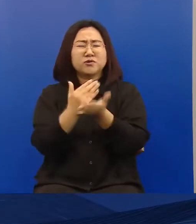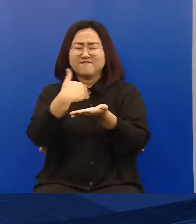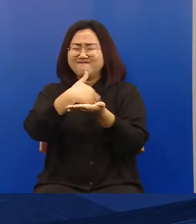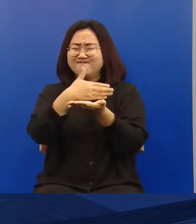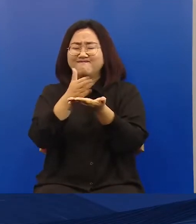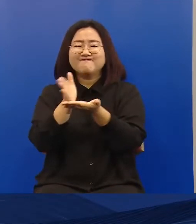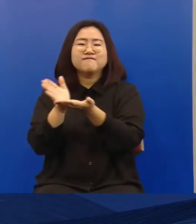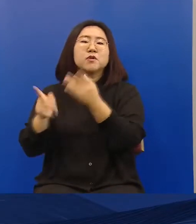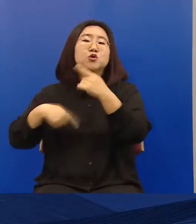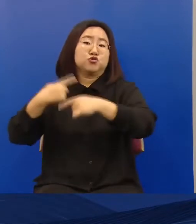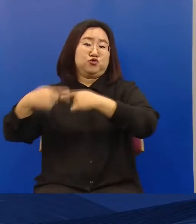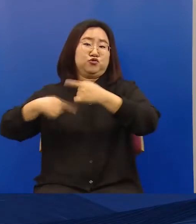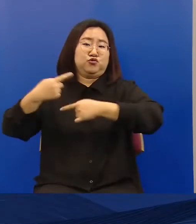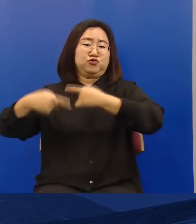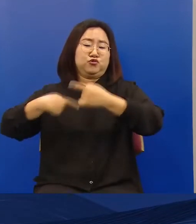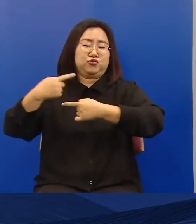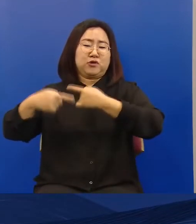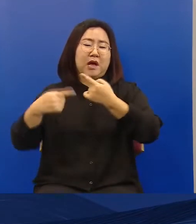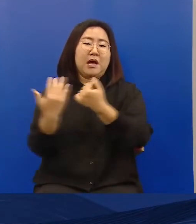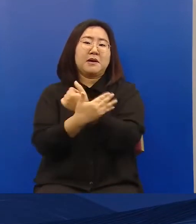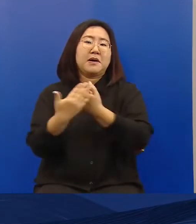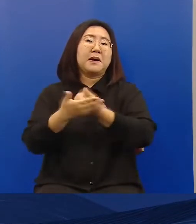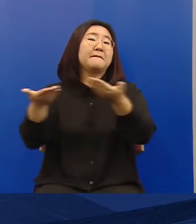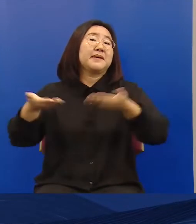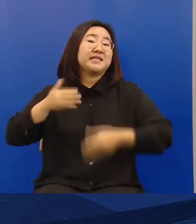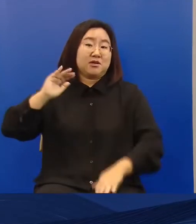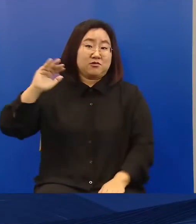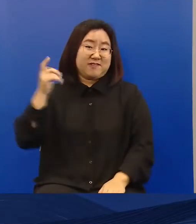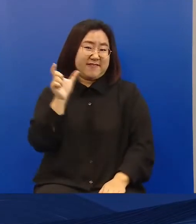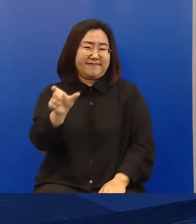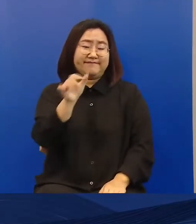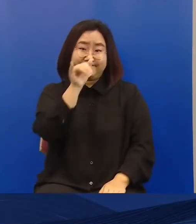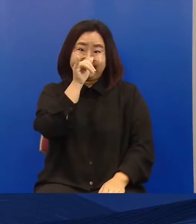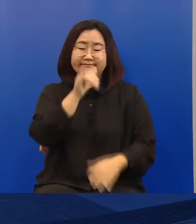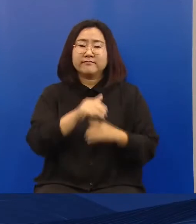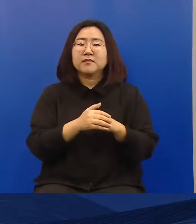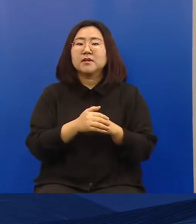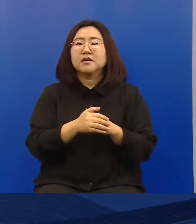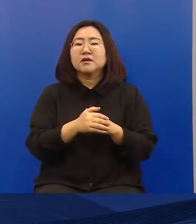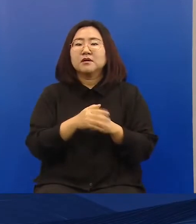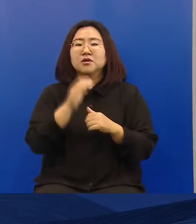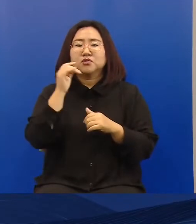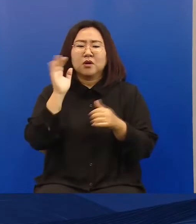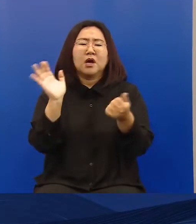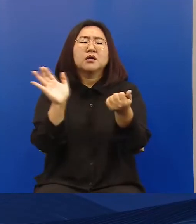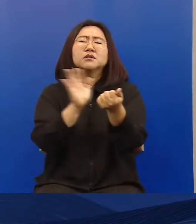be mandate. It has to be mandatory.